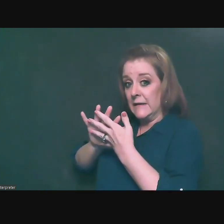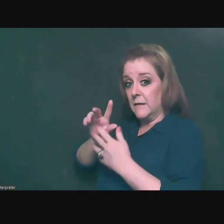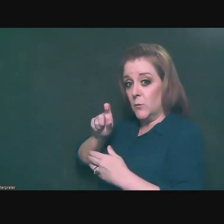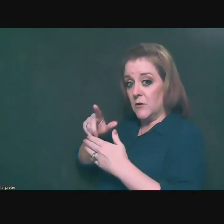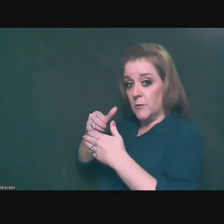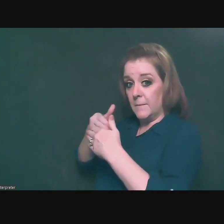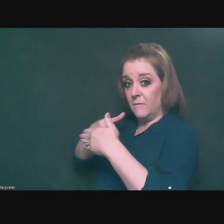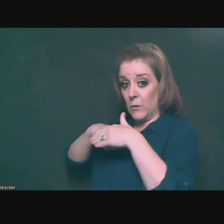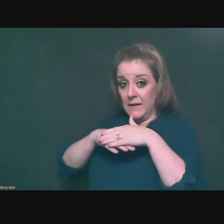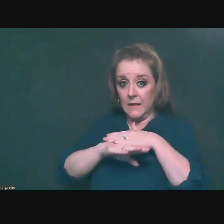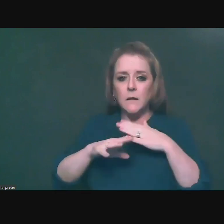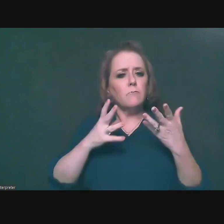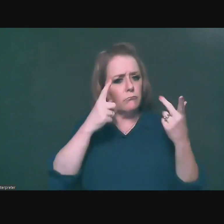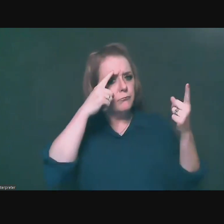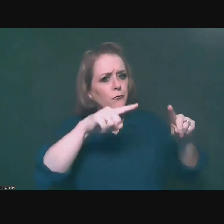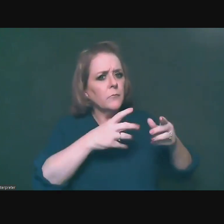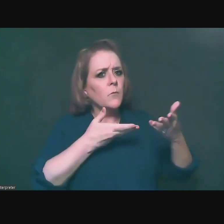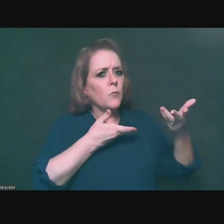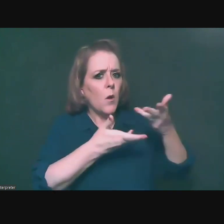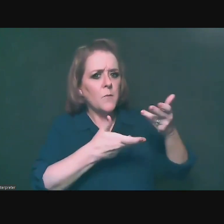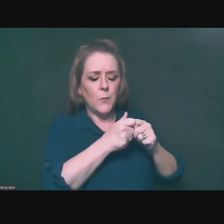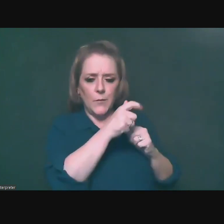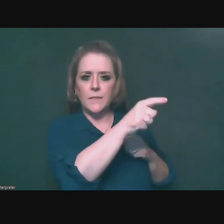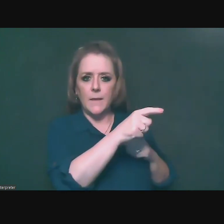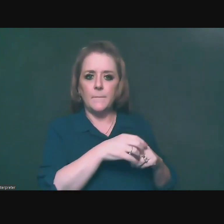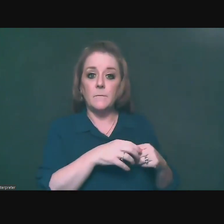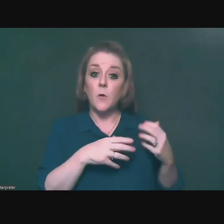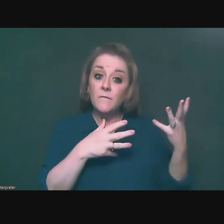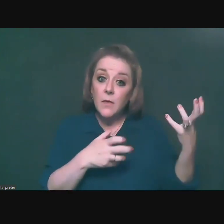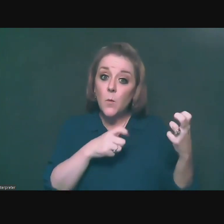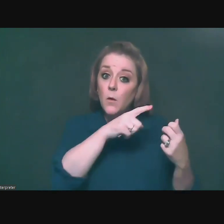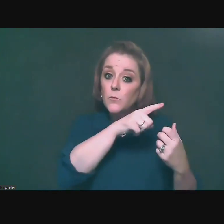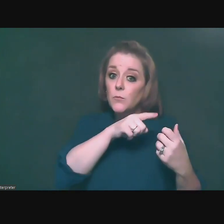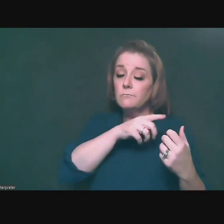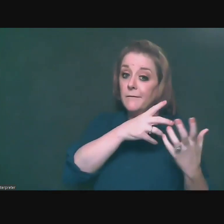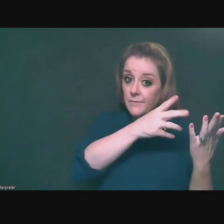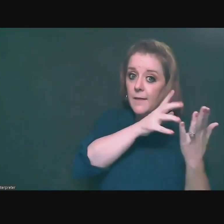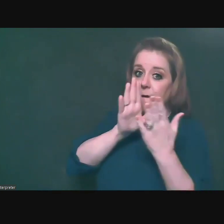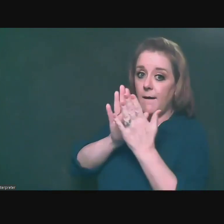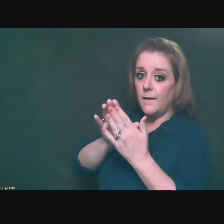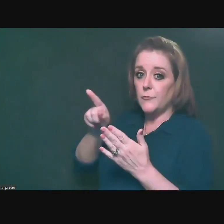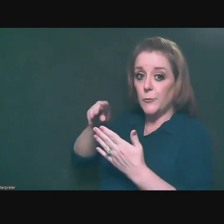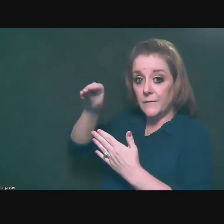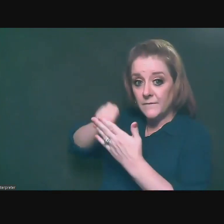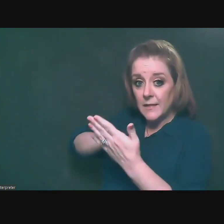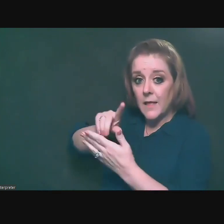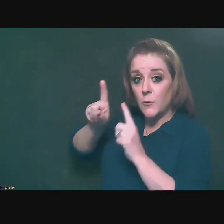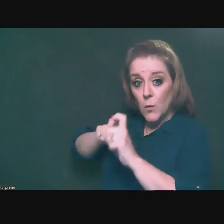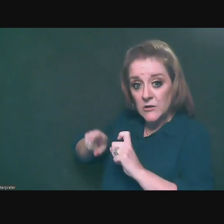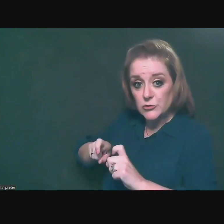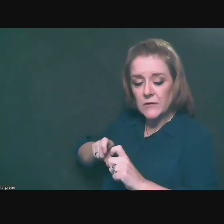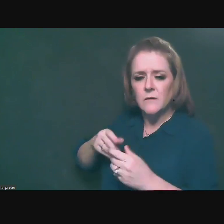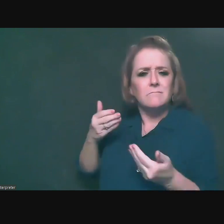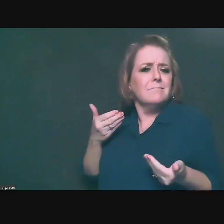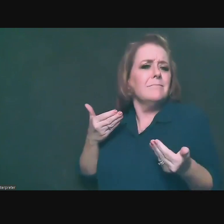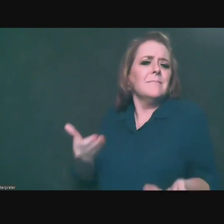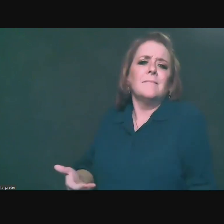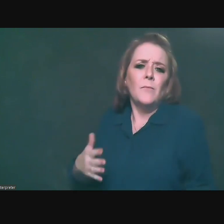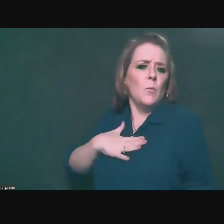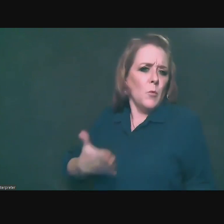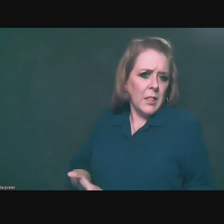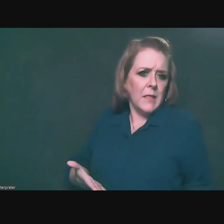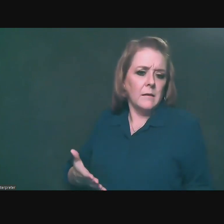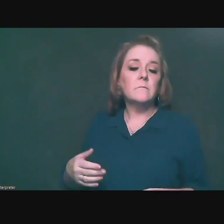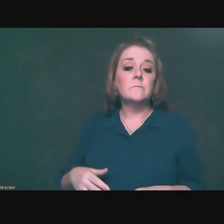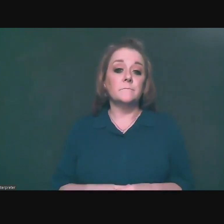or want you to fill out a questionnaire, and then check for those Lubbock